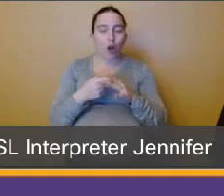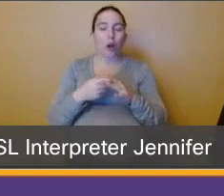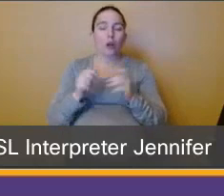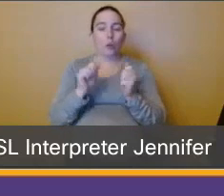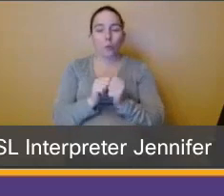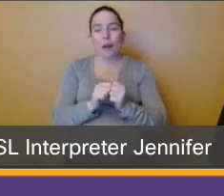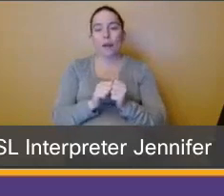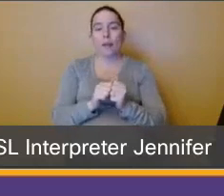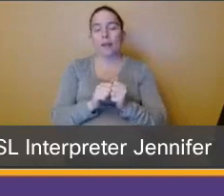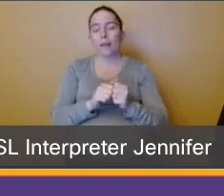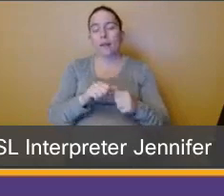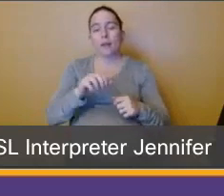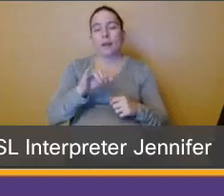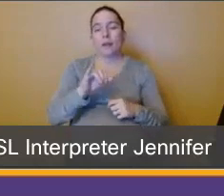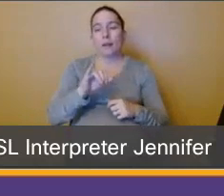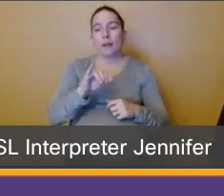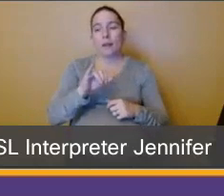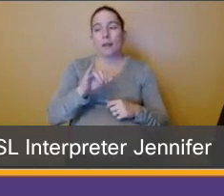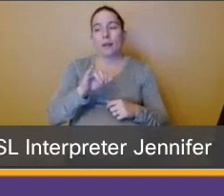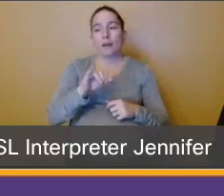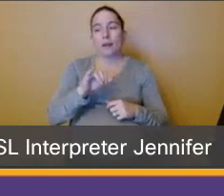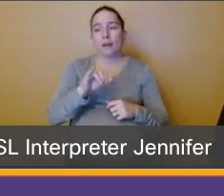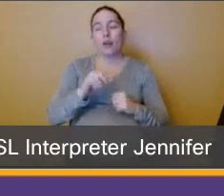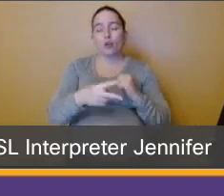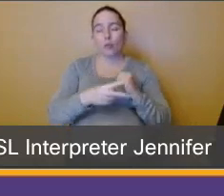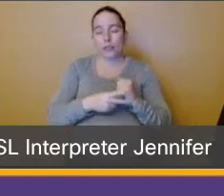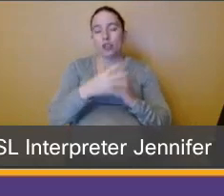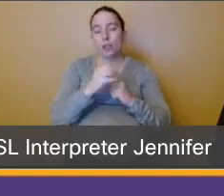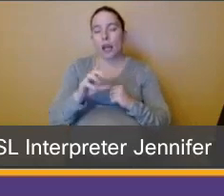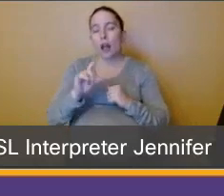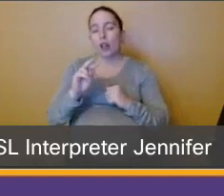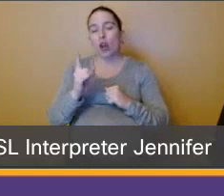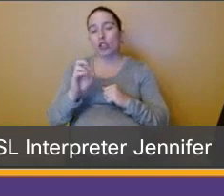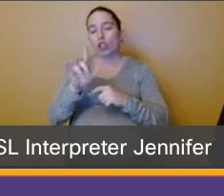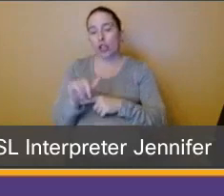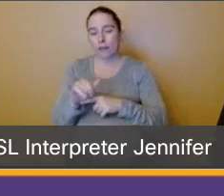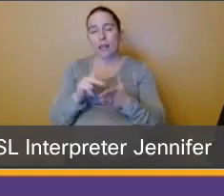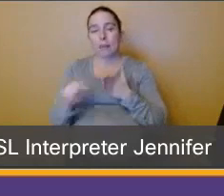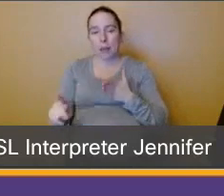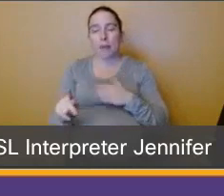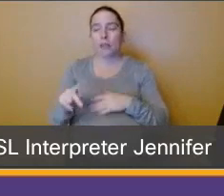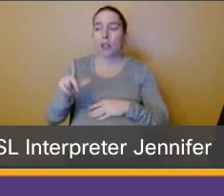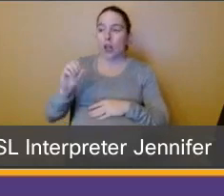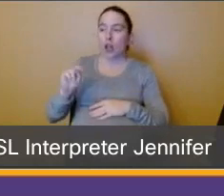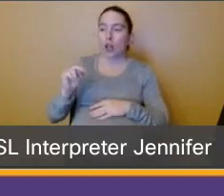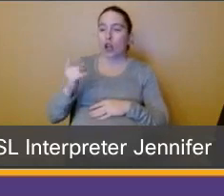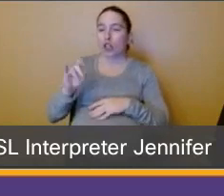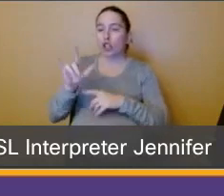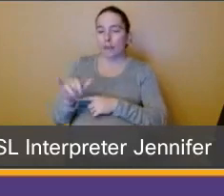longevity payments, will come first, right? I think since the retention payments prospective in